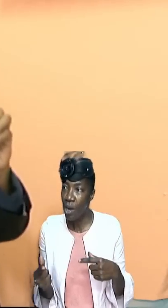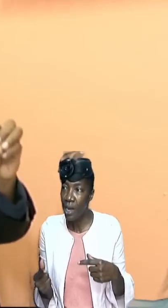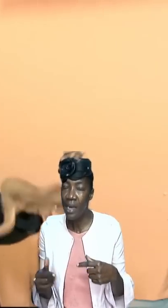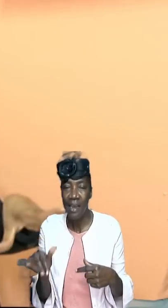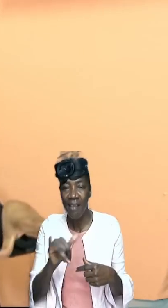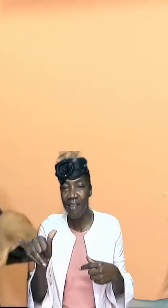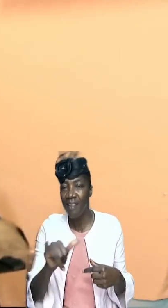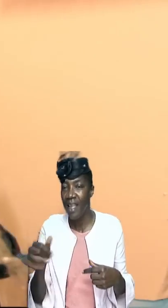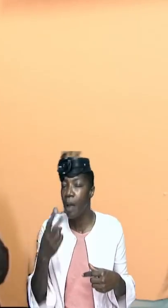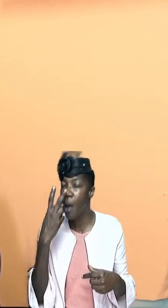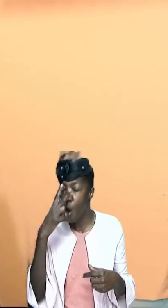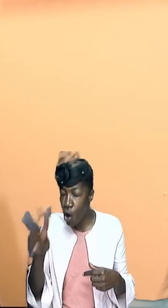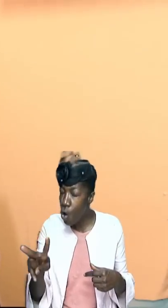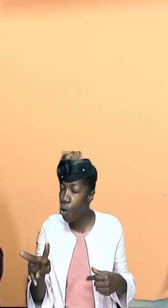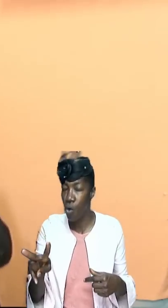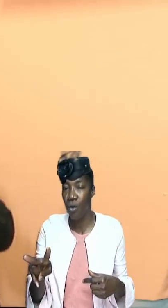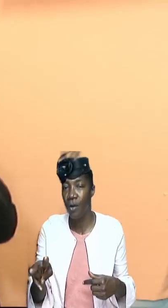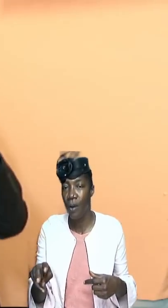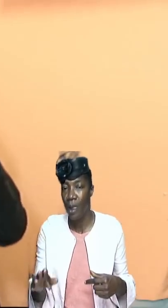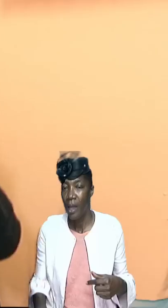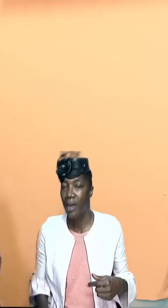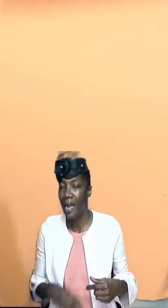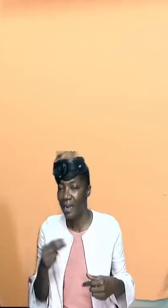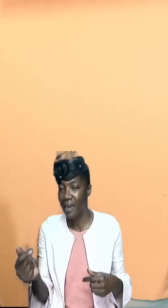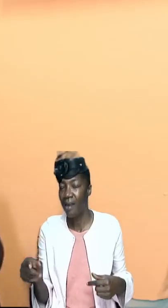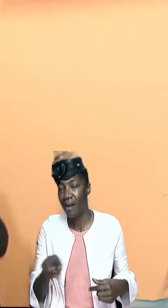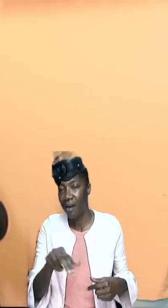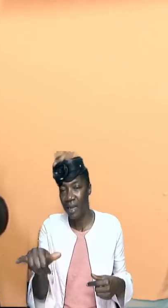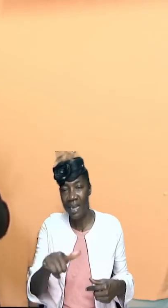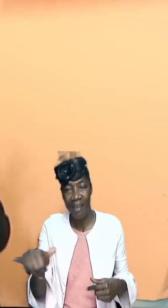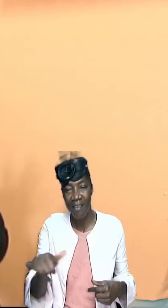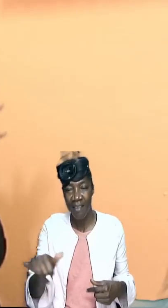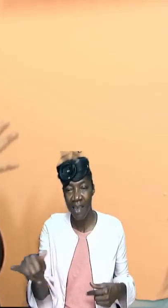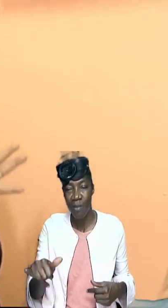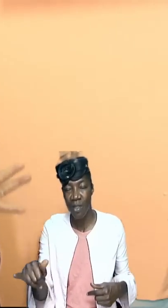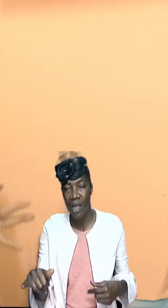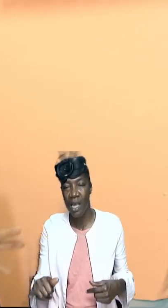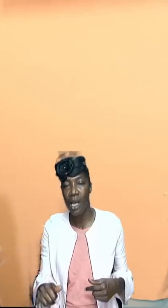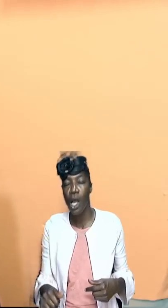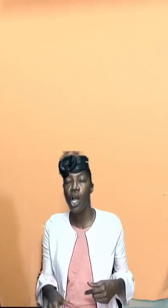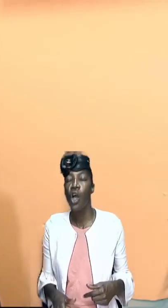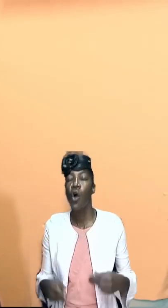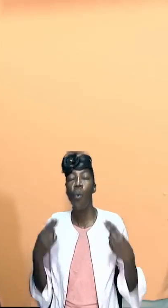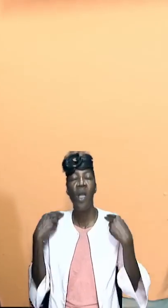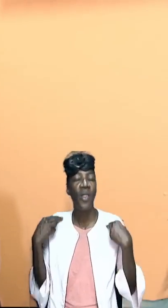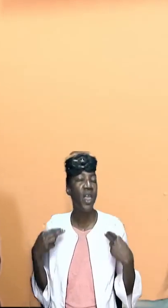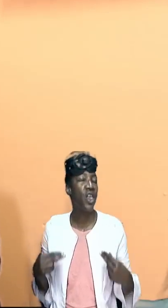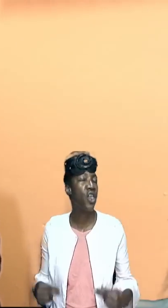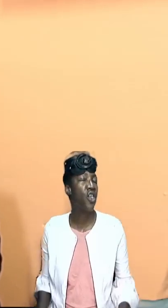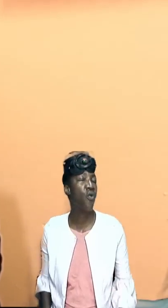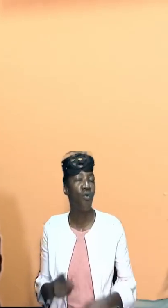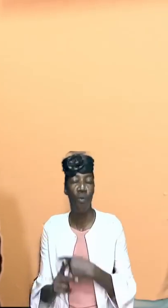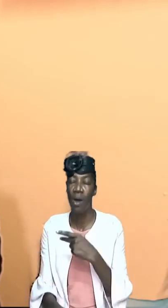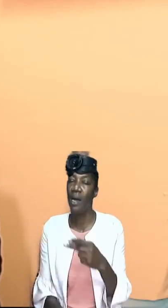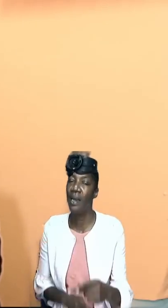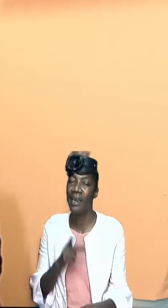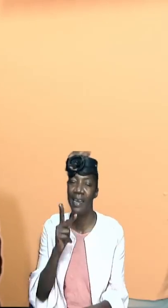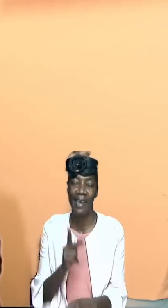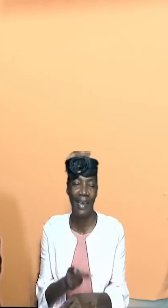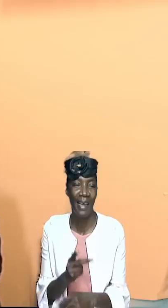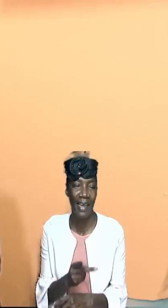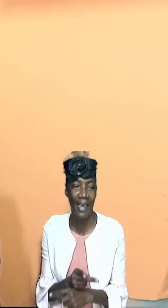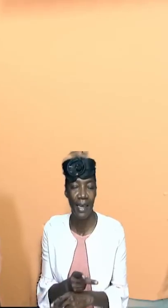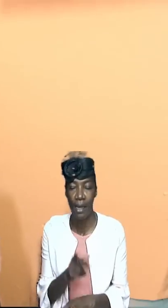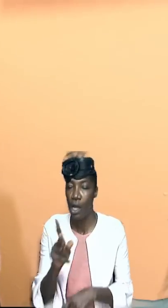and the German Shepherd look like German Shepherd. Is the same thing with the human race. The